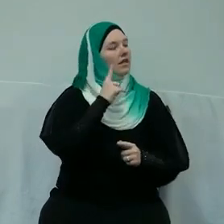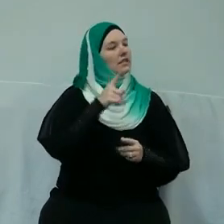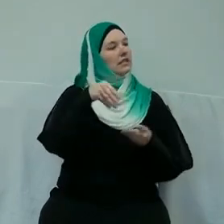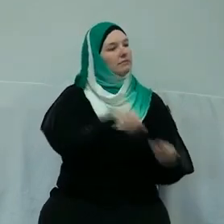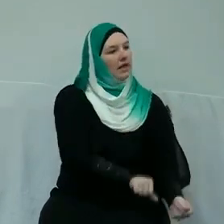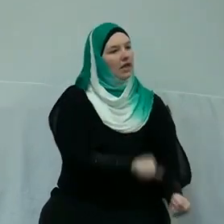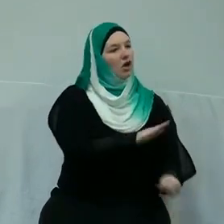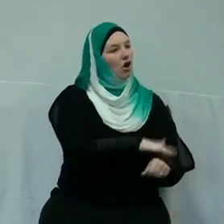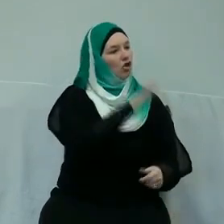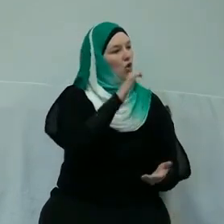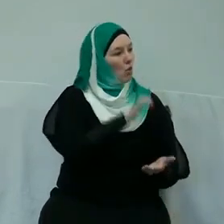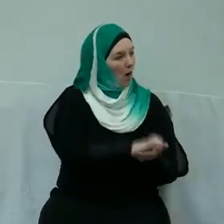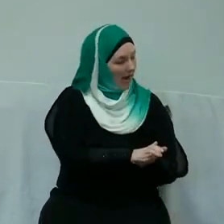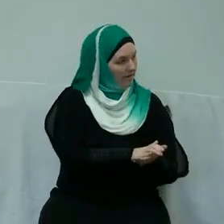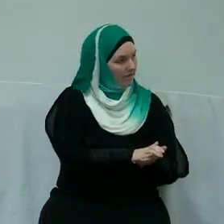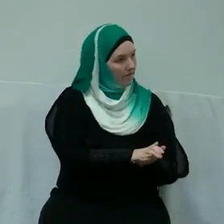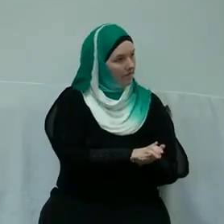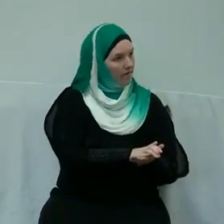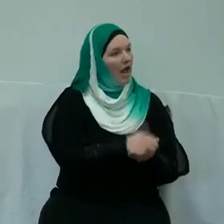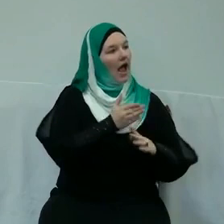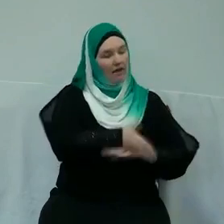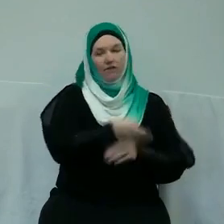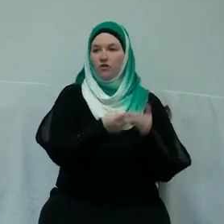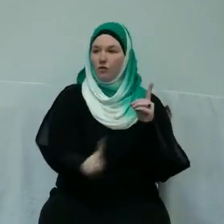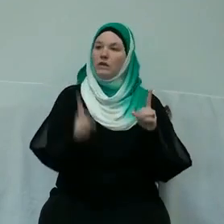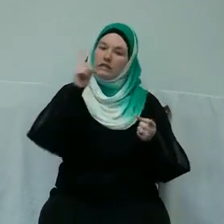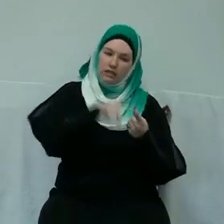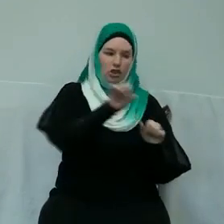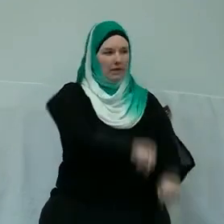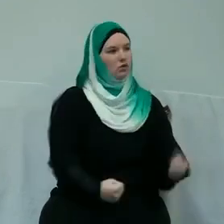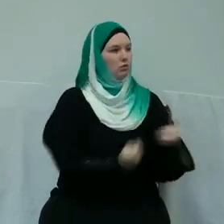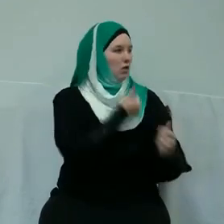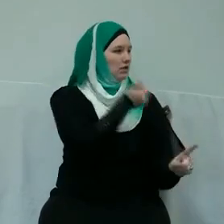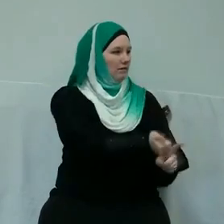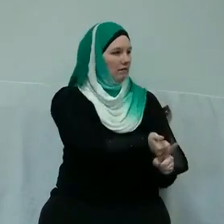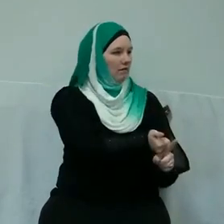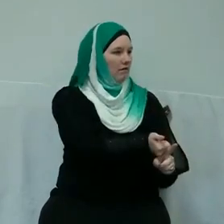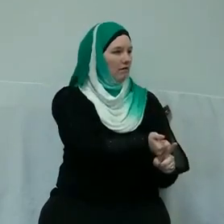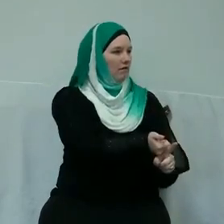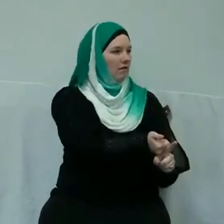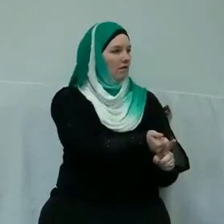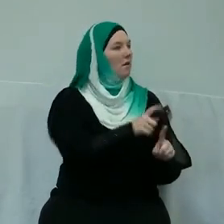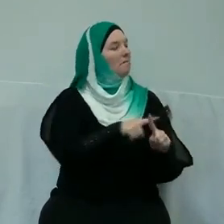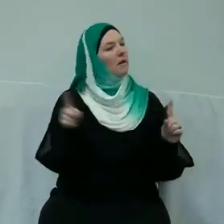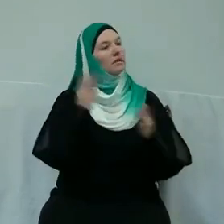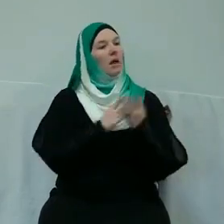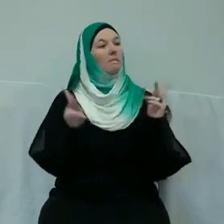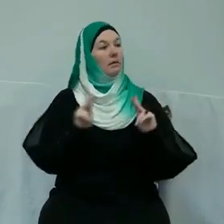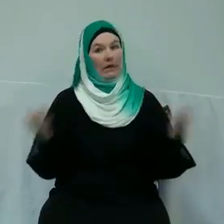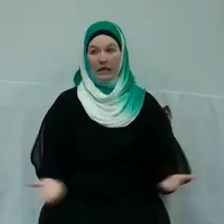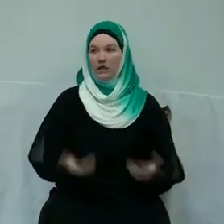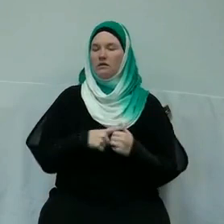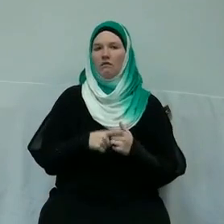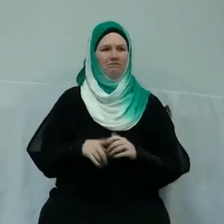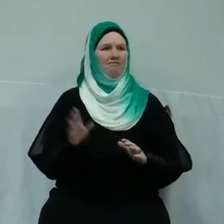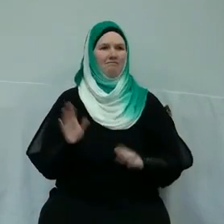divorce until she is able to stand on her feet. But some people think, no, I will pay my children, I will never